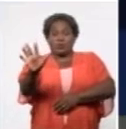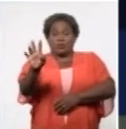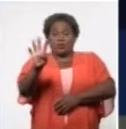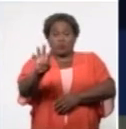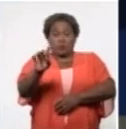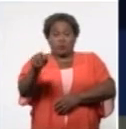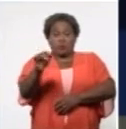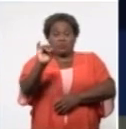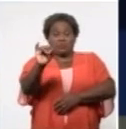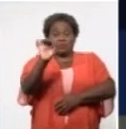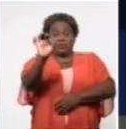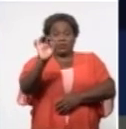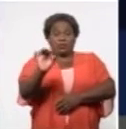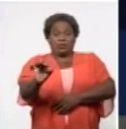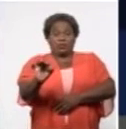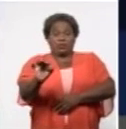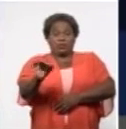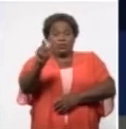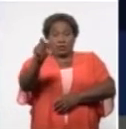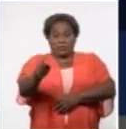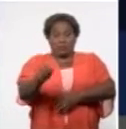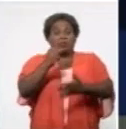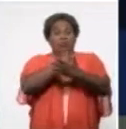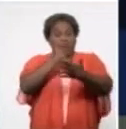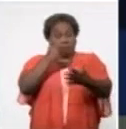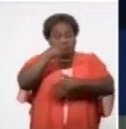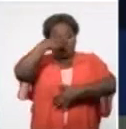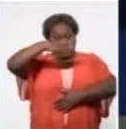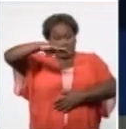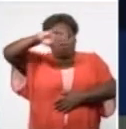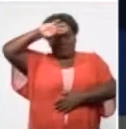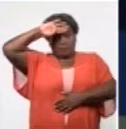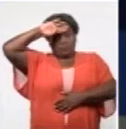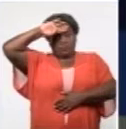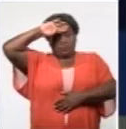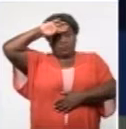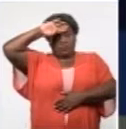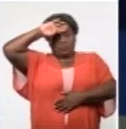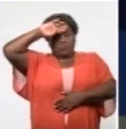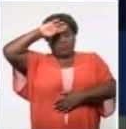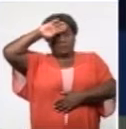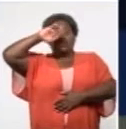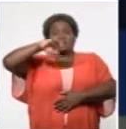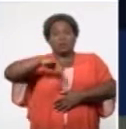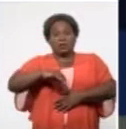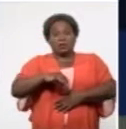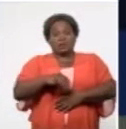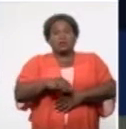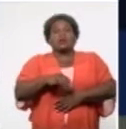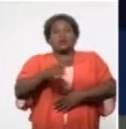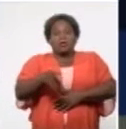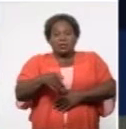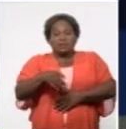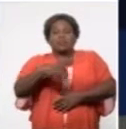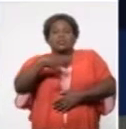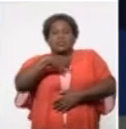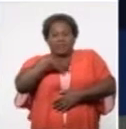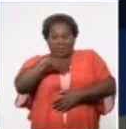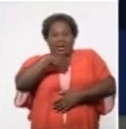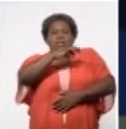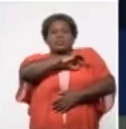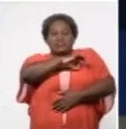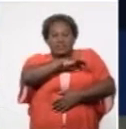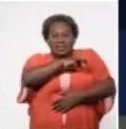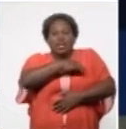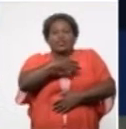the follow-up of the Cuban protocols towards this group of patients that also takes something from the rest of the world, which has allowed